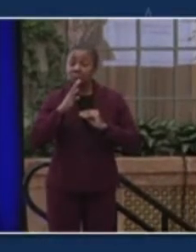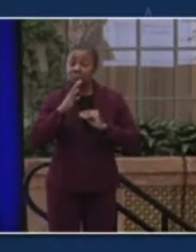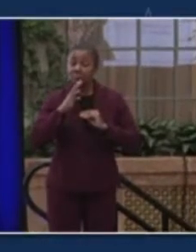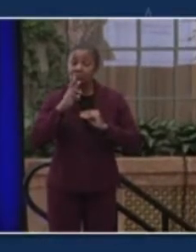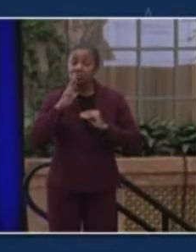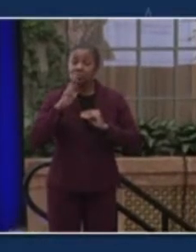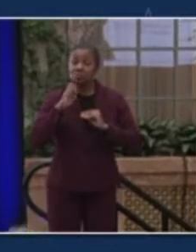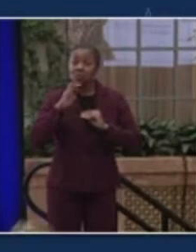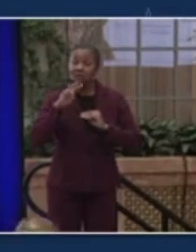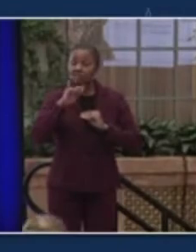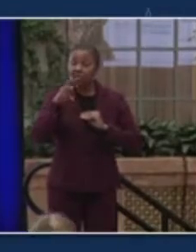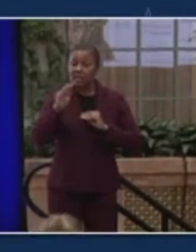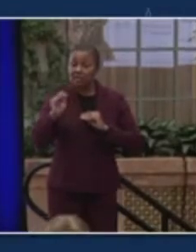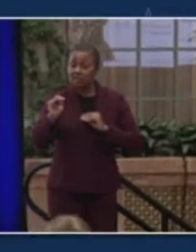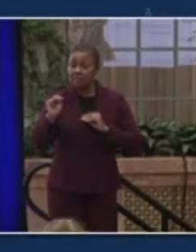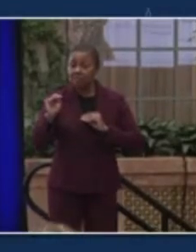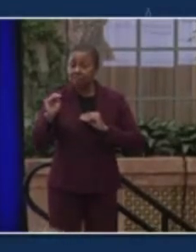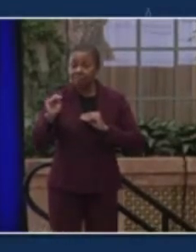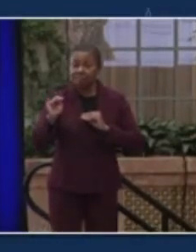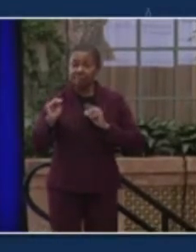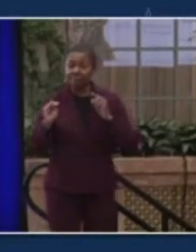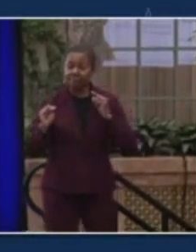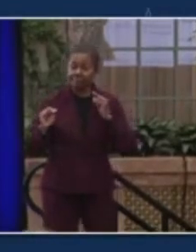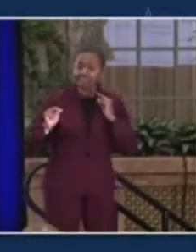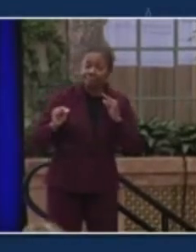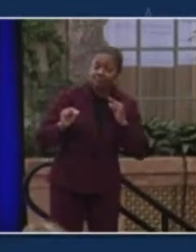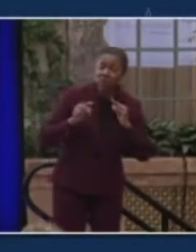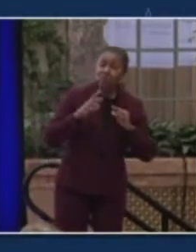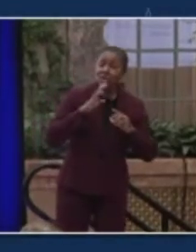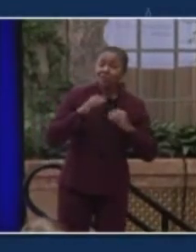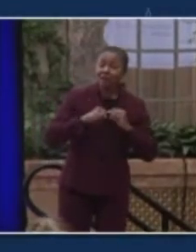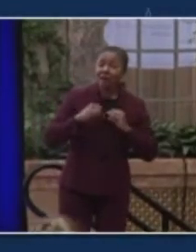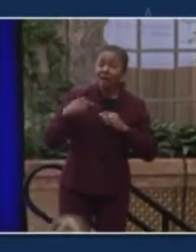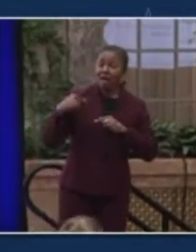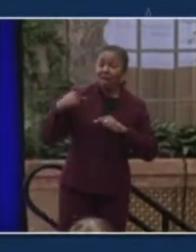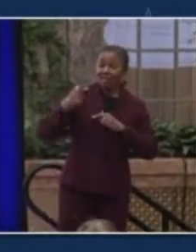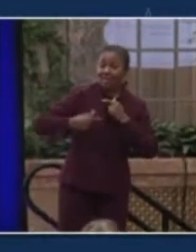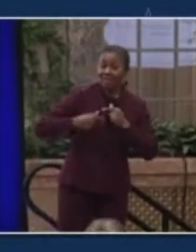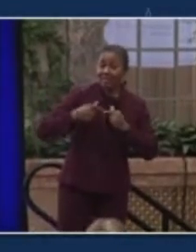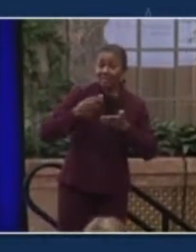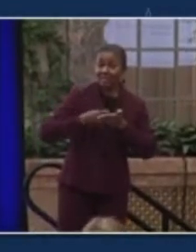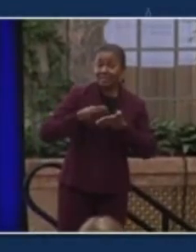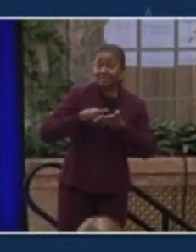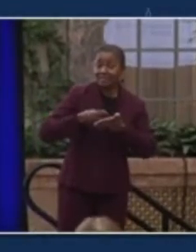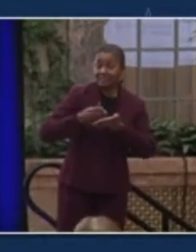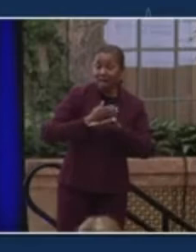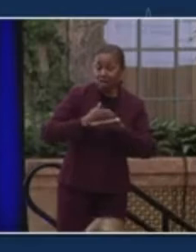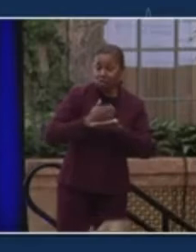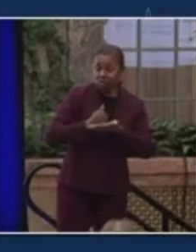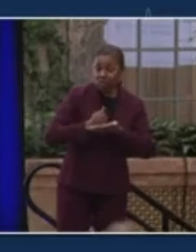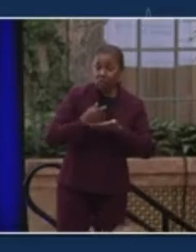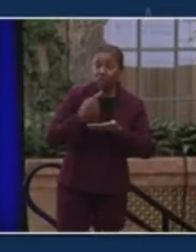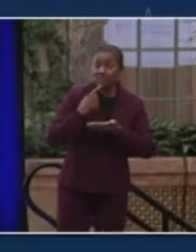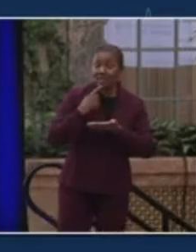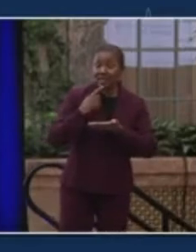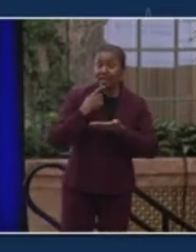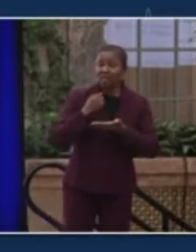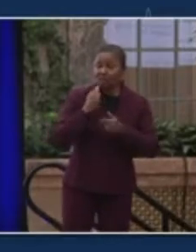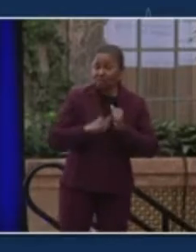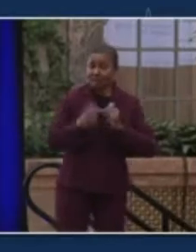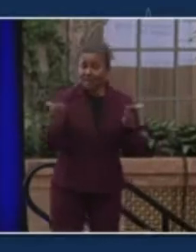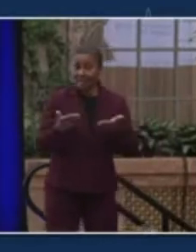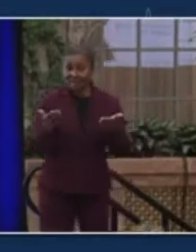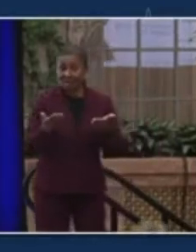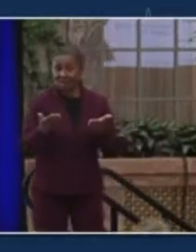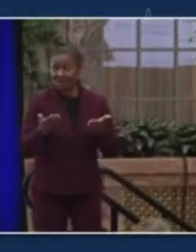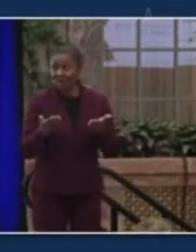Reverend Jackson leaned over to me while you were talking about the Legacy Scholarship. And when you said, so everybody in here ought to